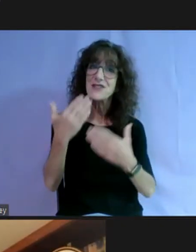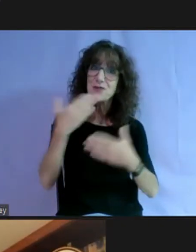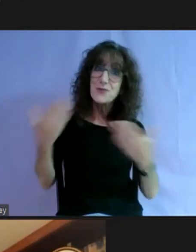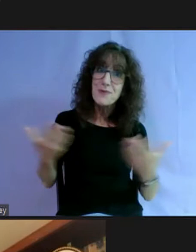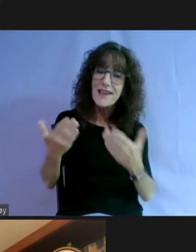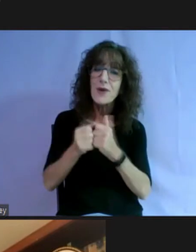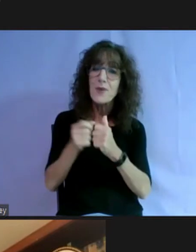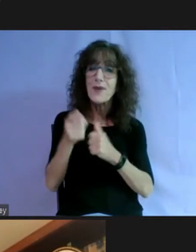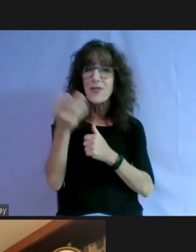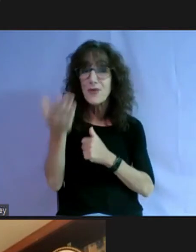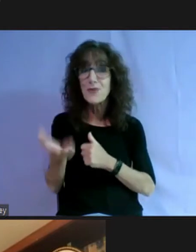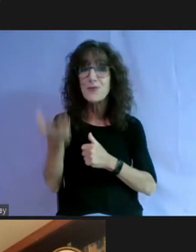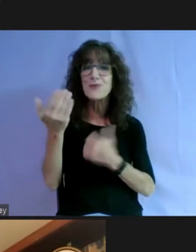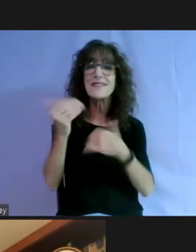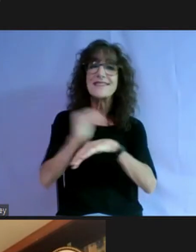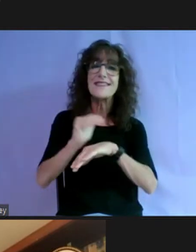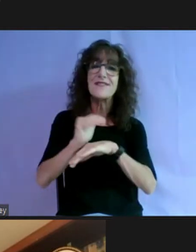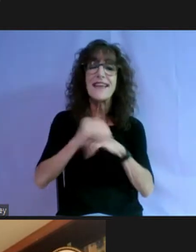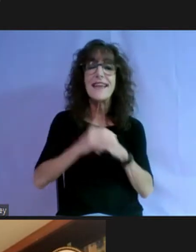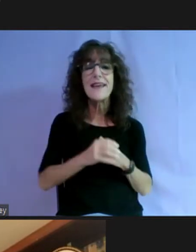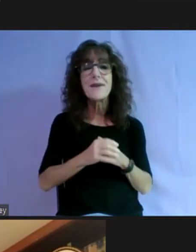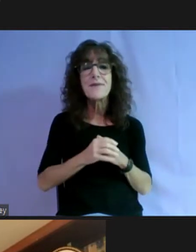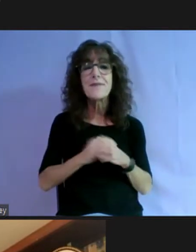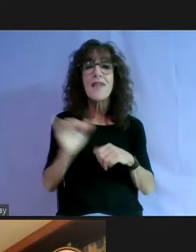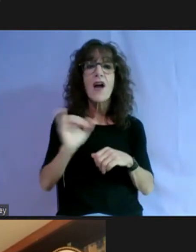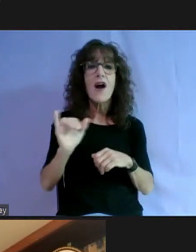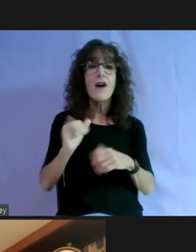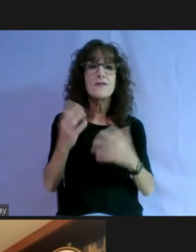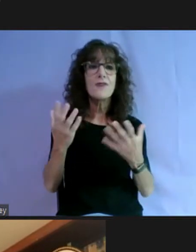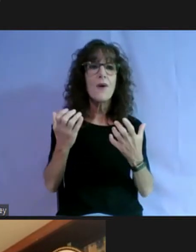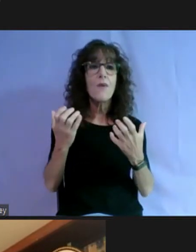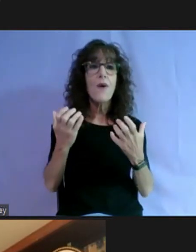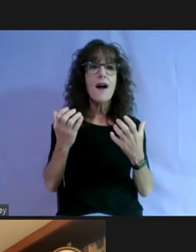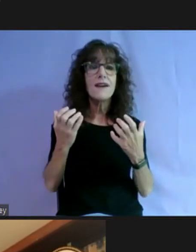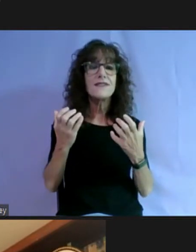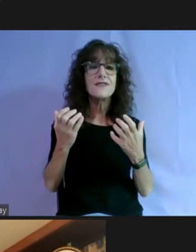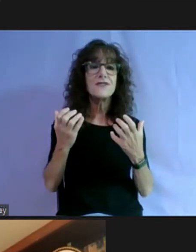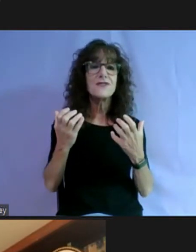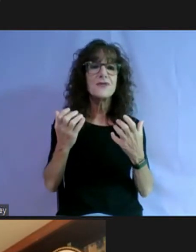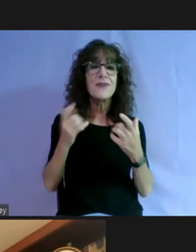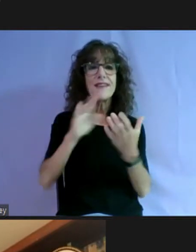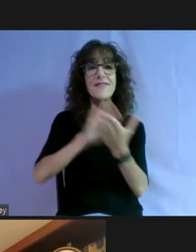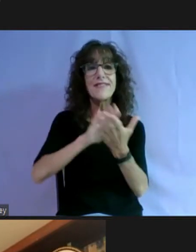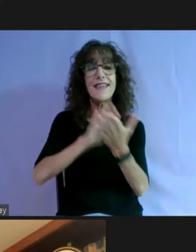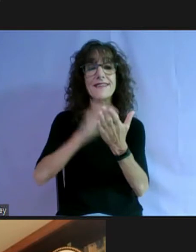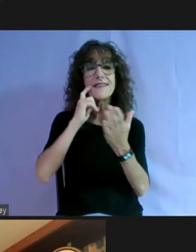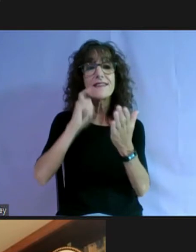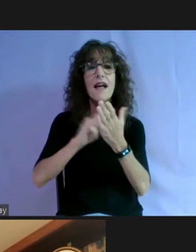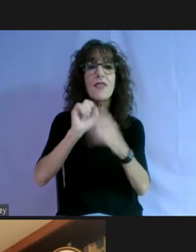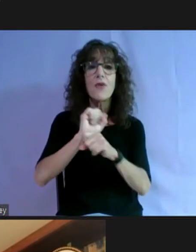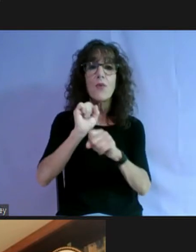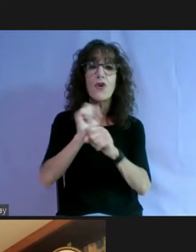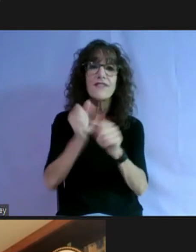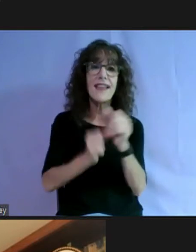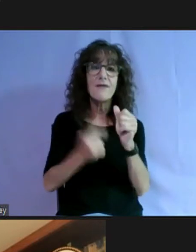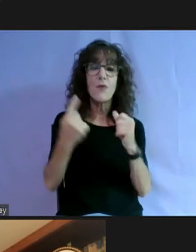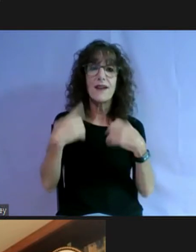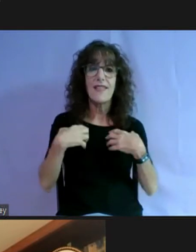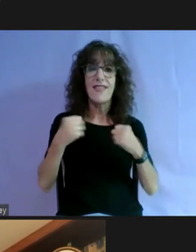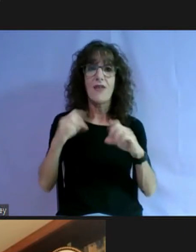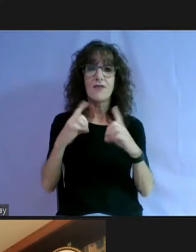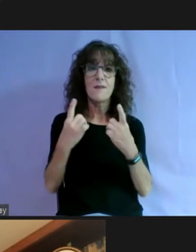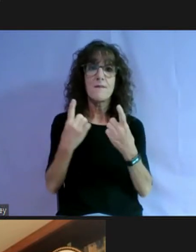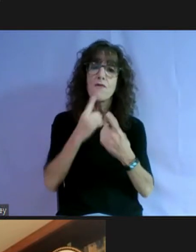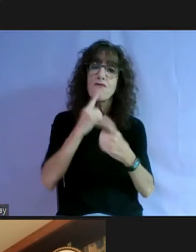with you this evening. And I also want to just give thanks and acknowledge the work of everybody at the health department who has been